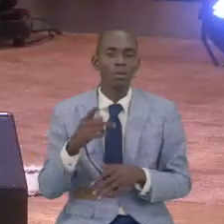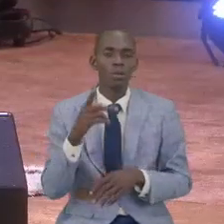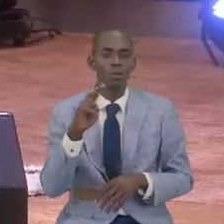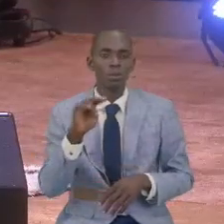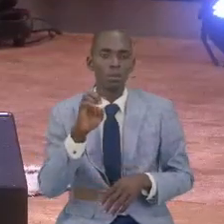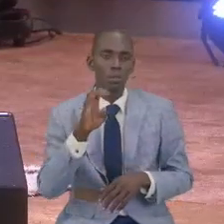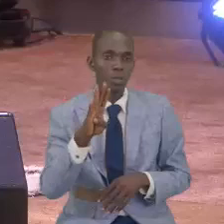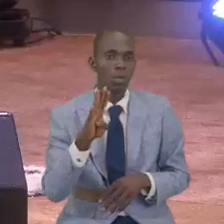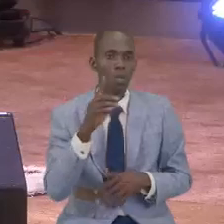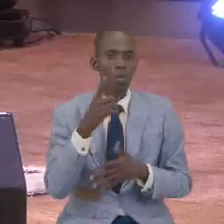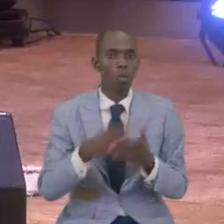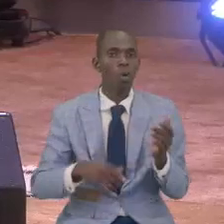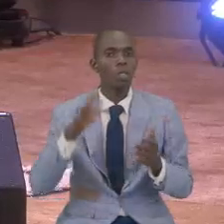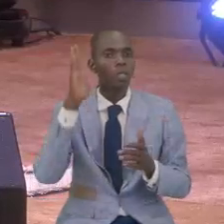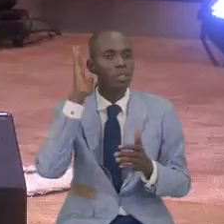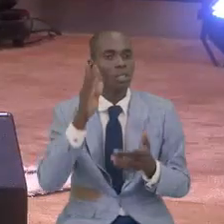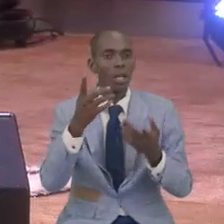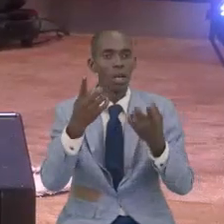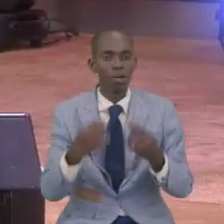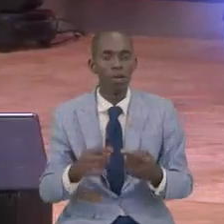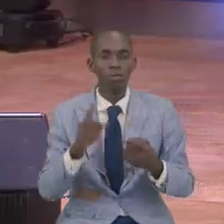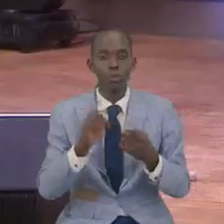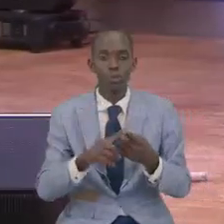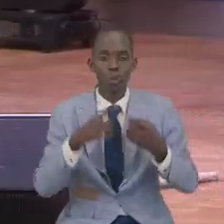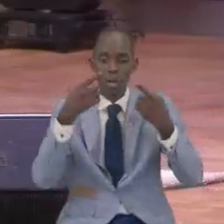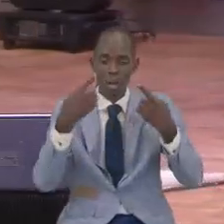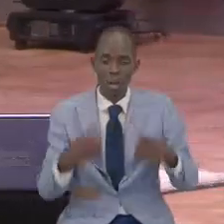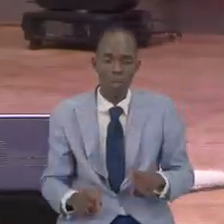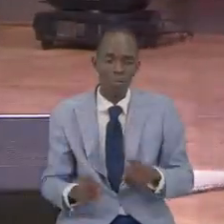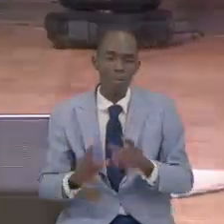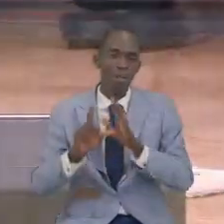Nebuchadnezzar what shall come to pass